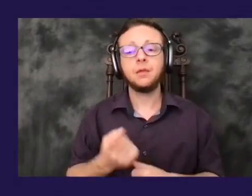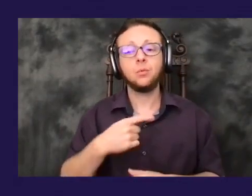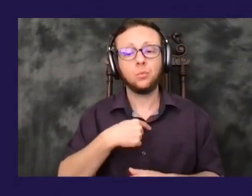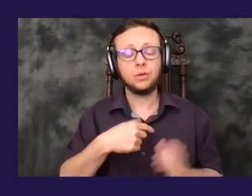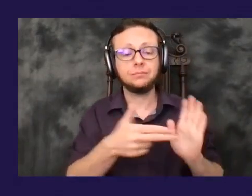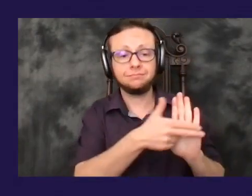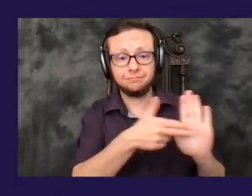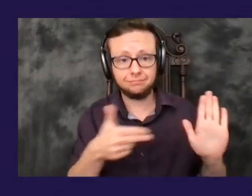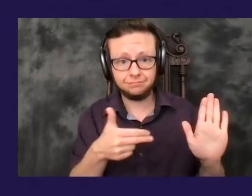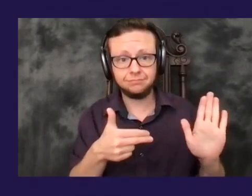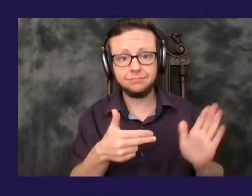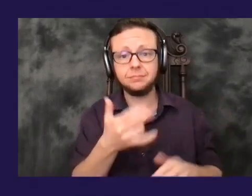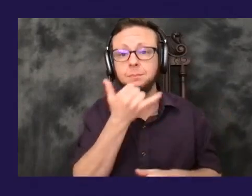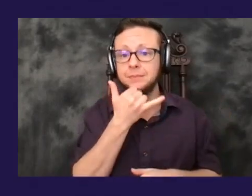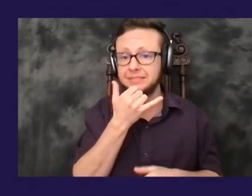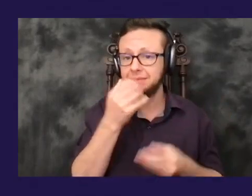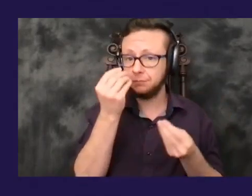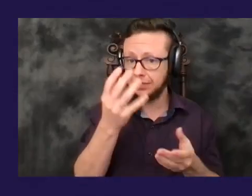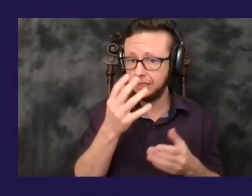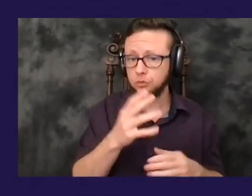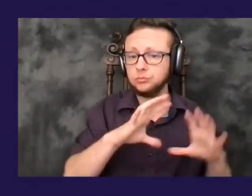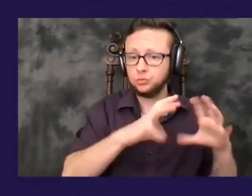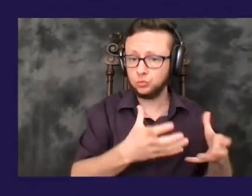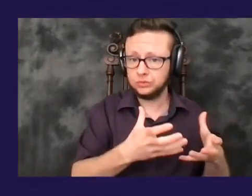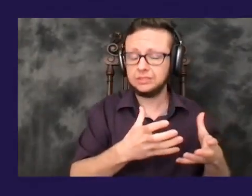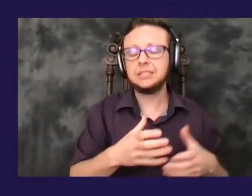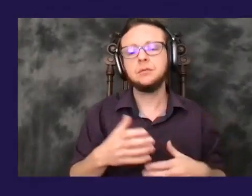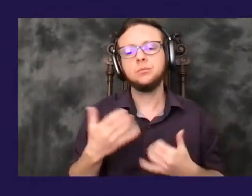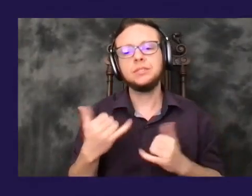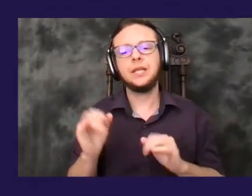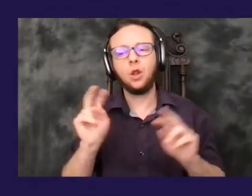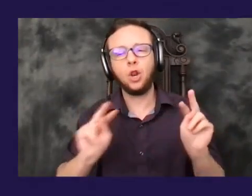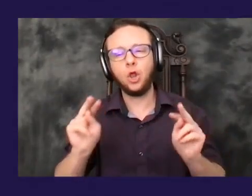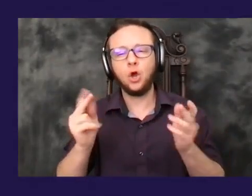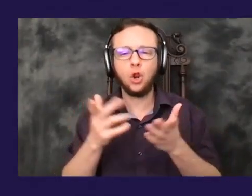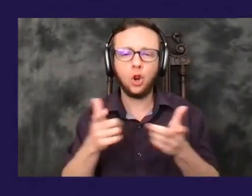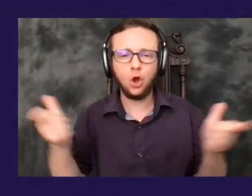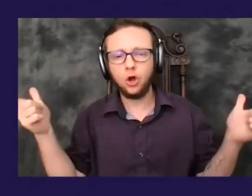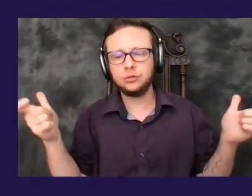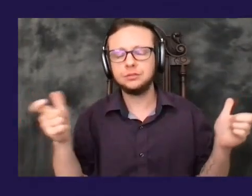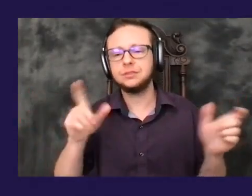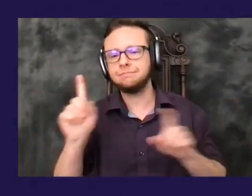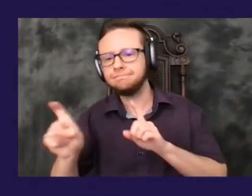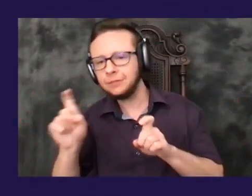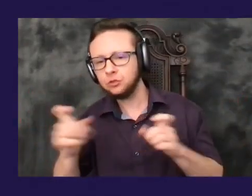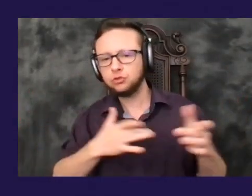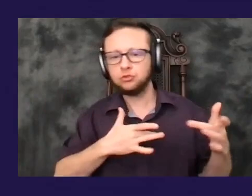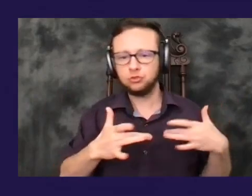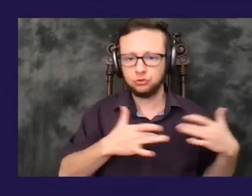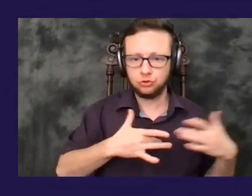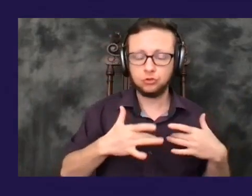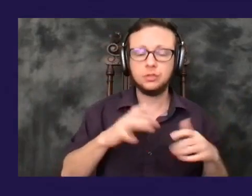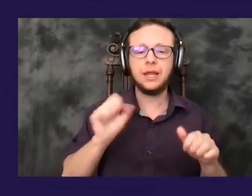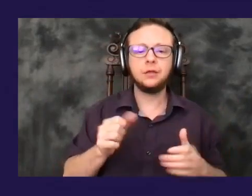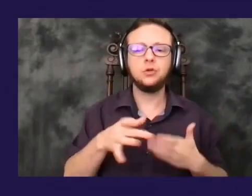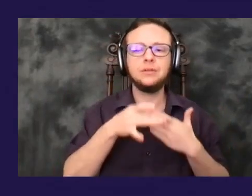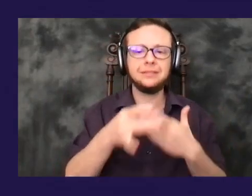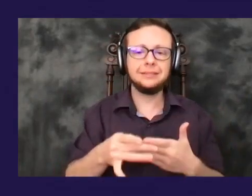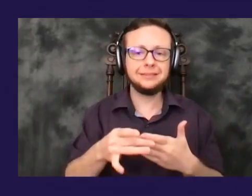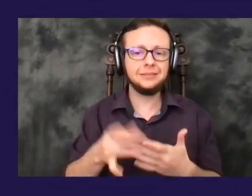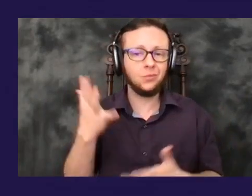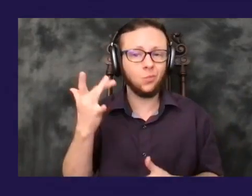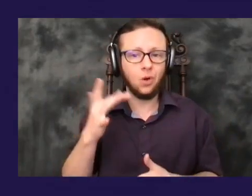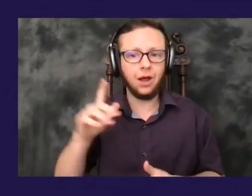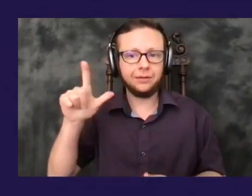as a misinformation unit, we actually looked at the larger spectrum of questions and concerns that could lead to low vaccine